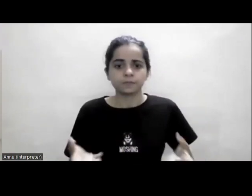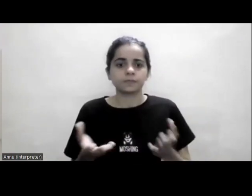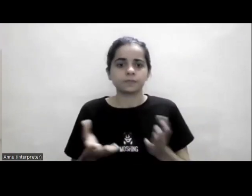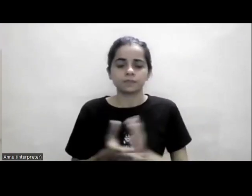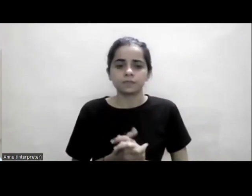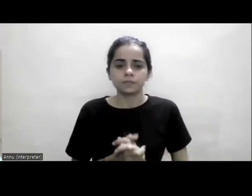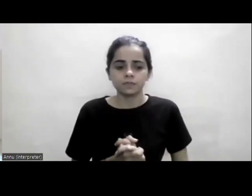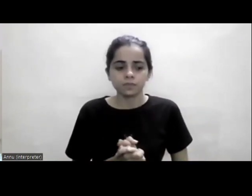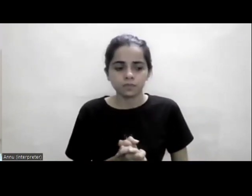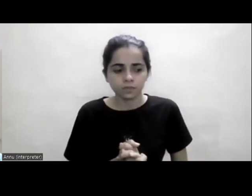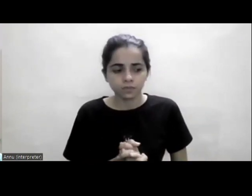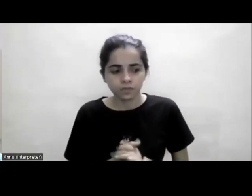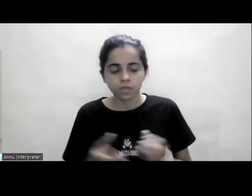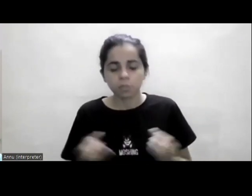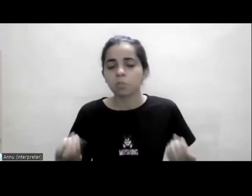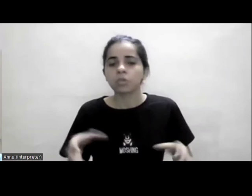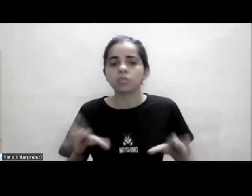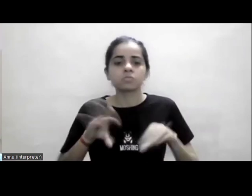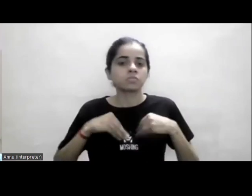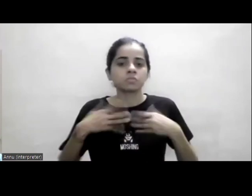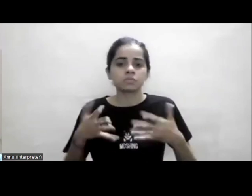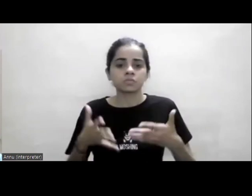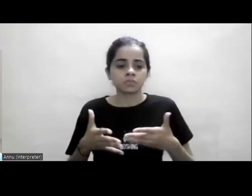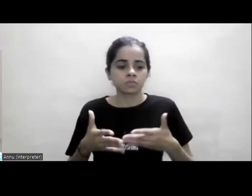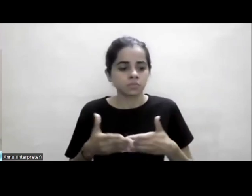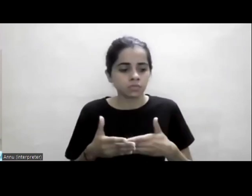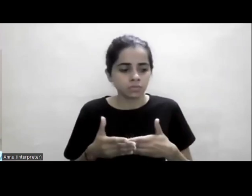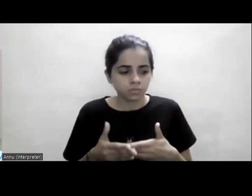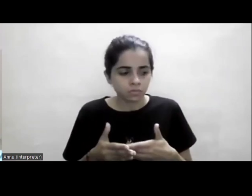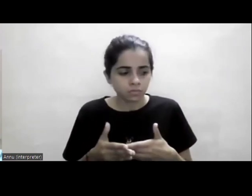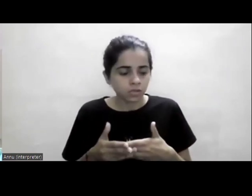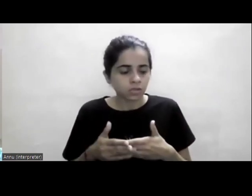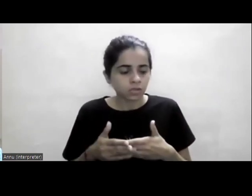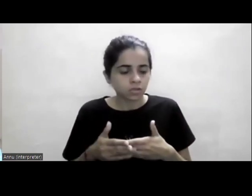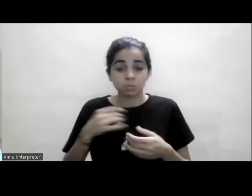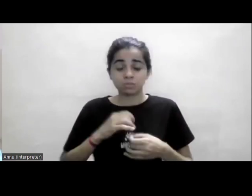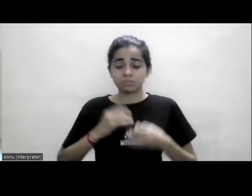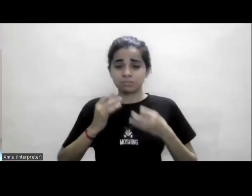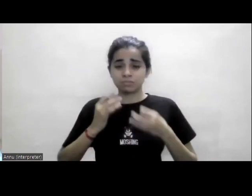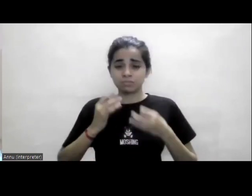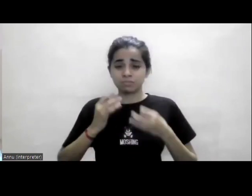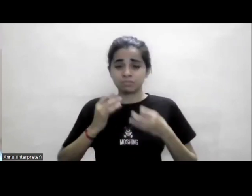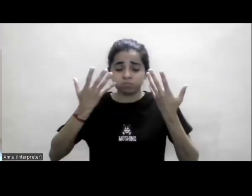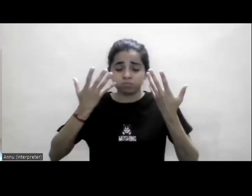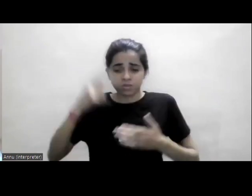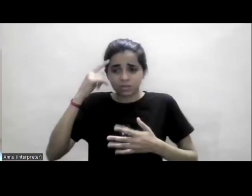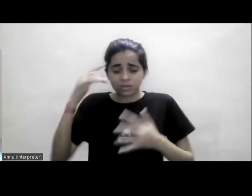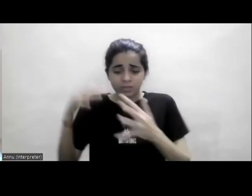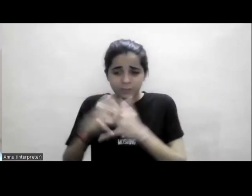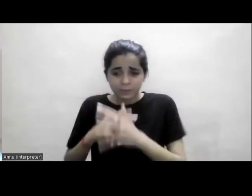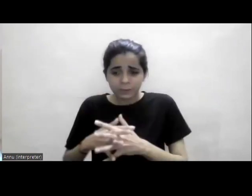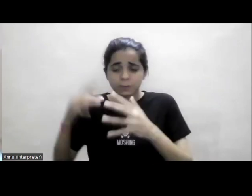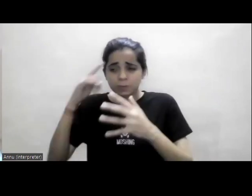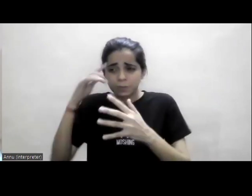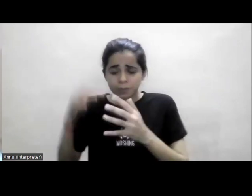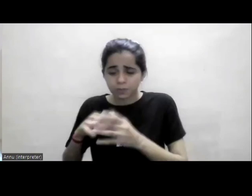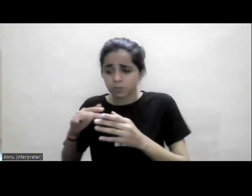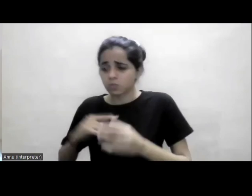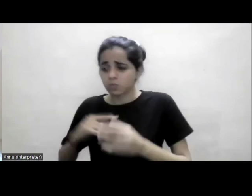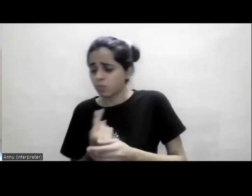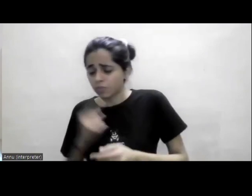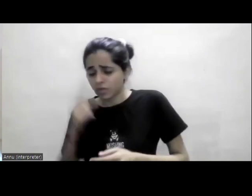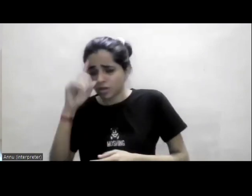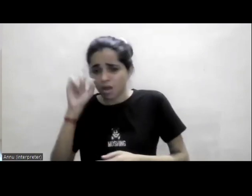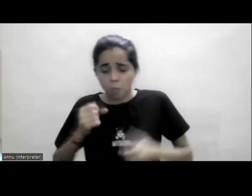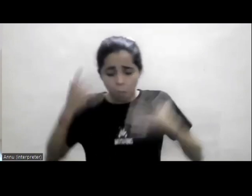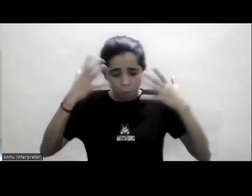start to dislike their body, which is again a compulsive order. Which is dysphoria means that they are not very comfortable with their